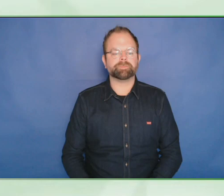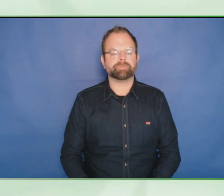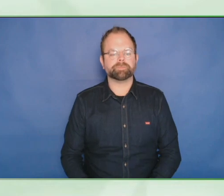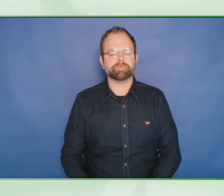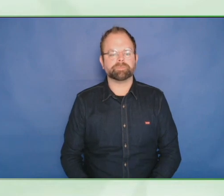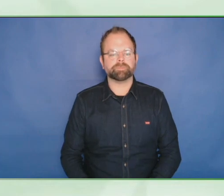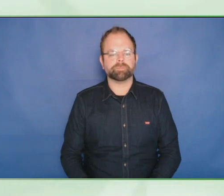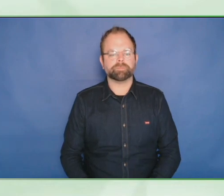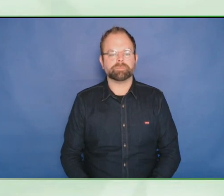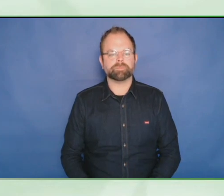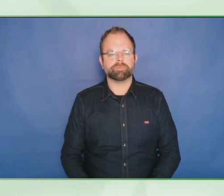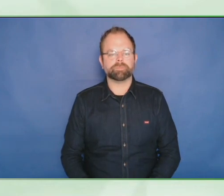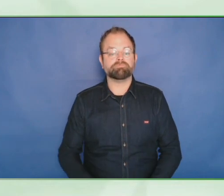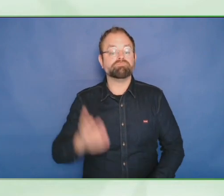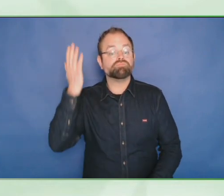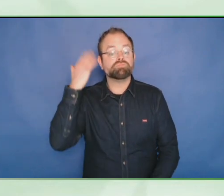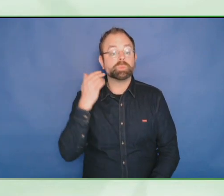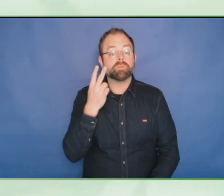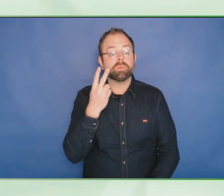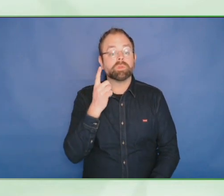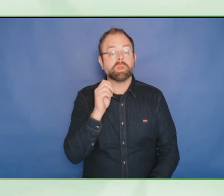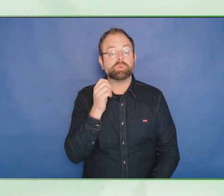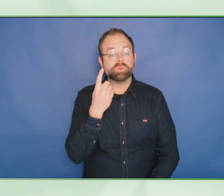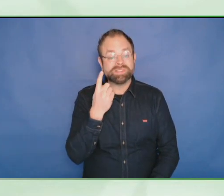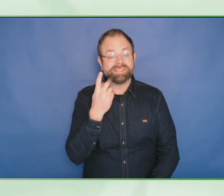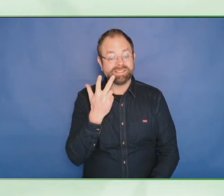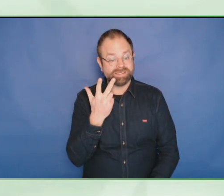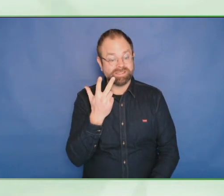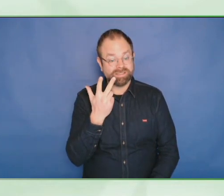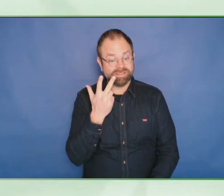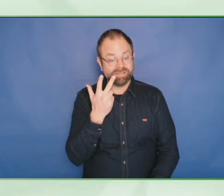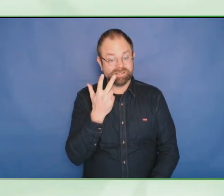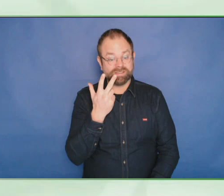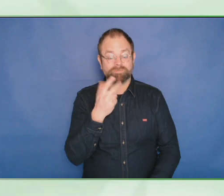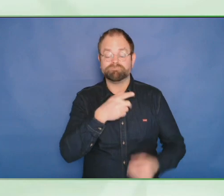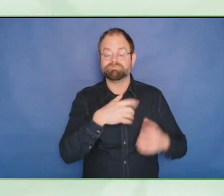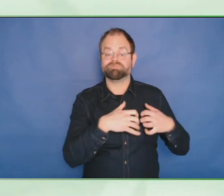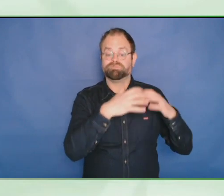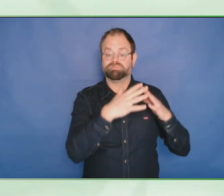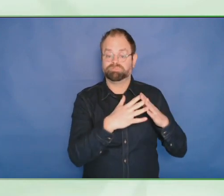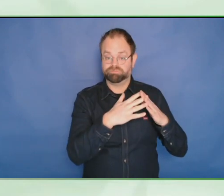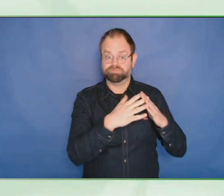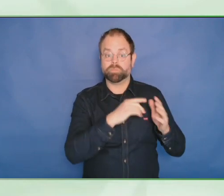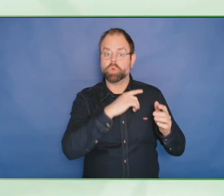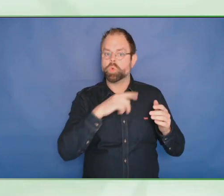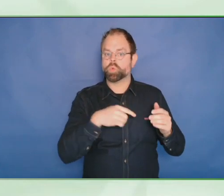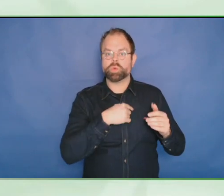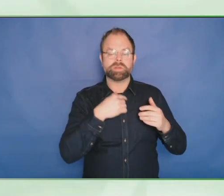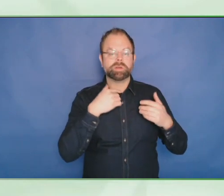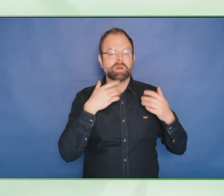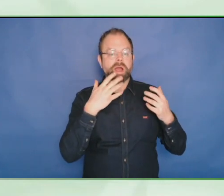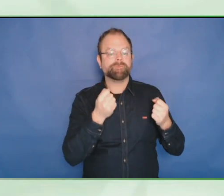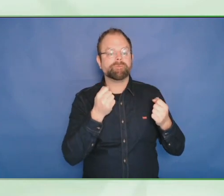many campaign, many trainings to raise the society awareness about the disabilities.